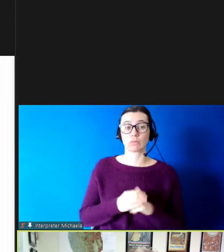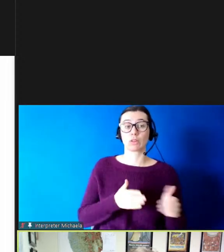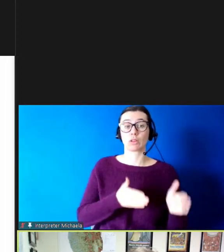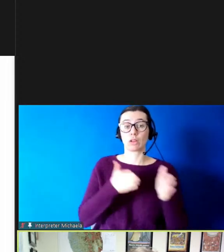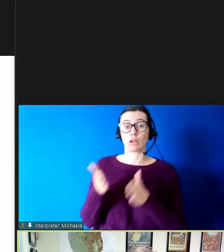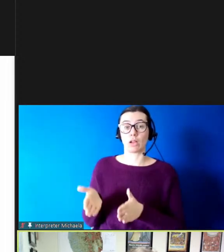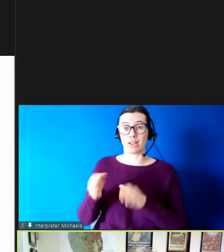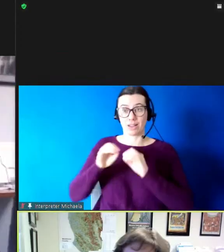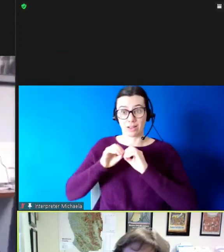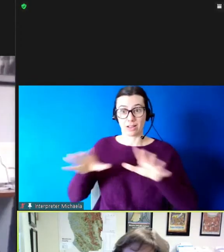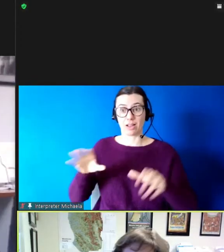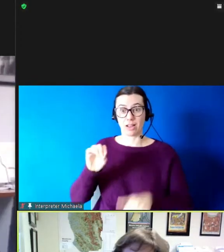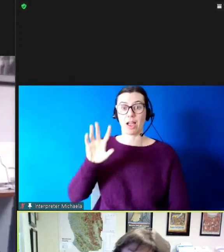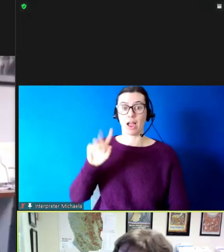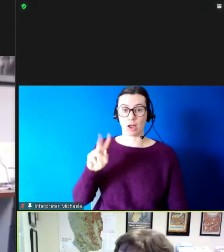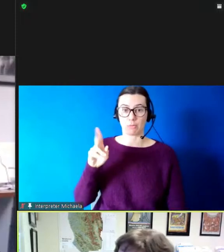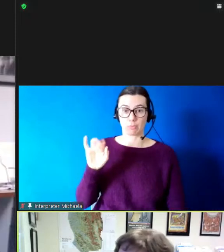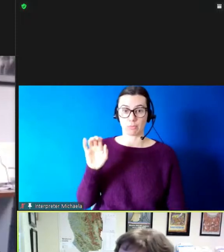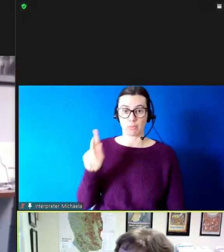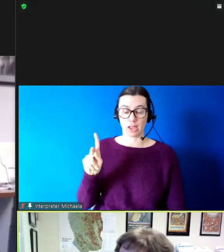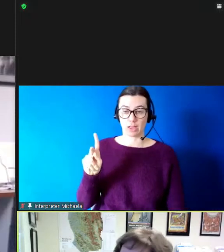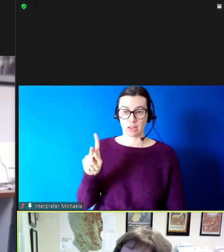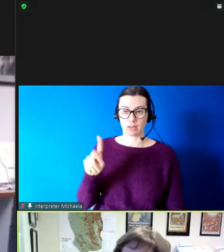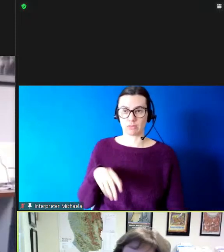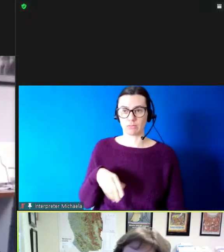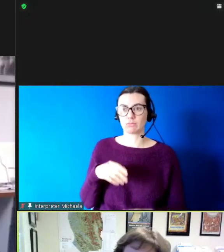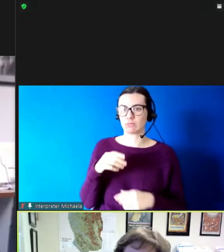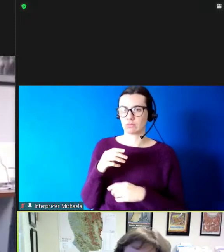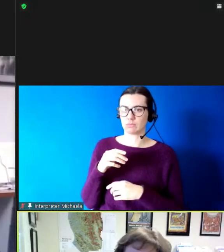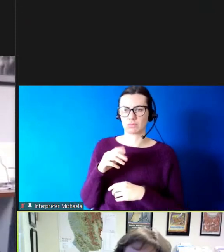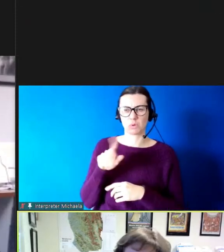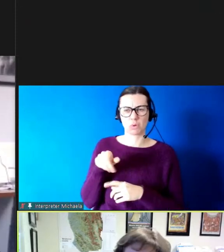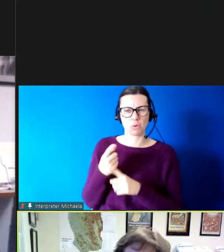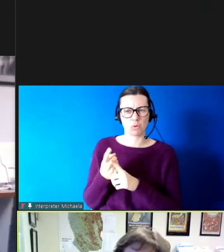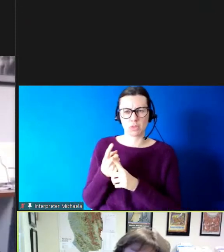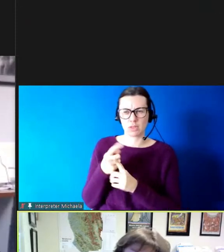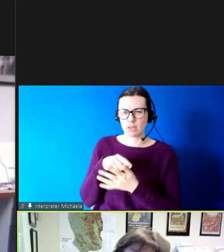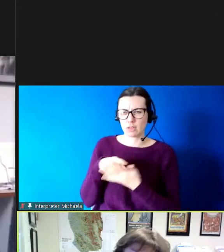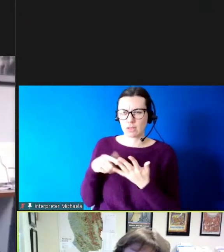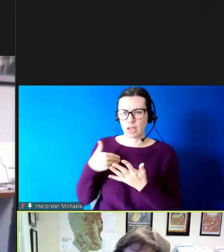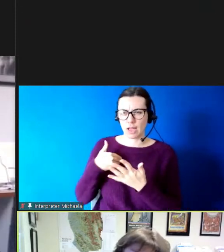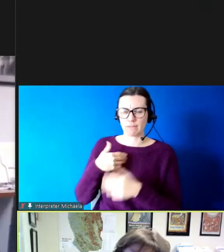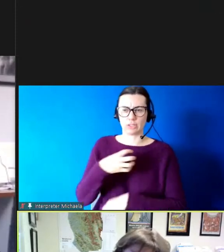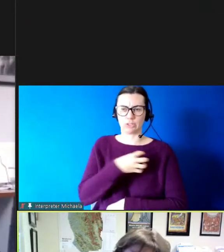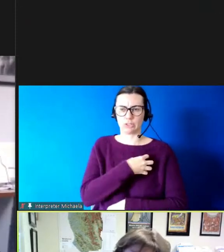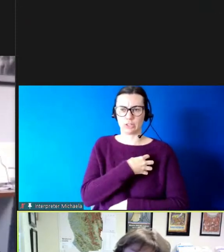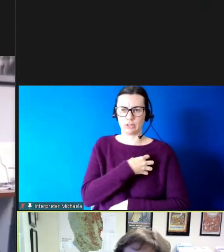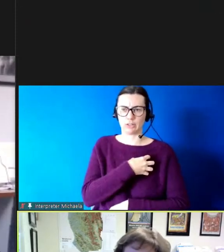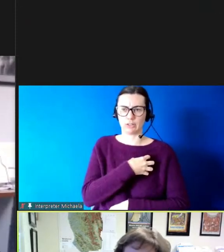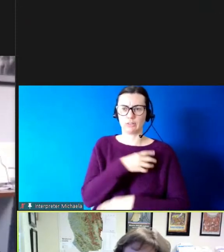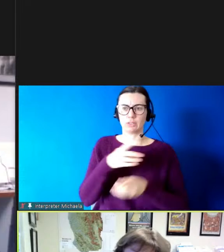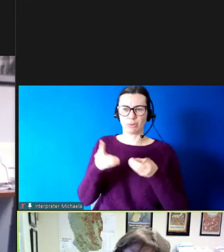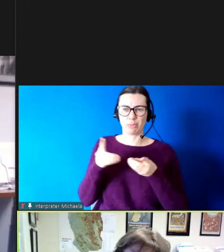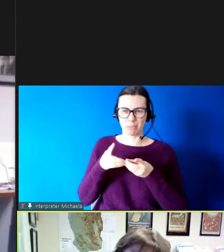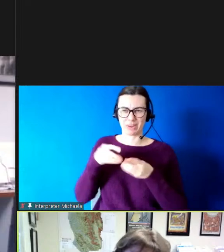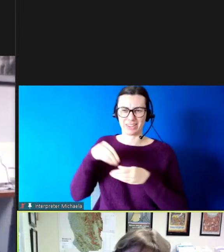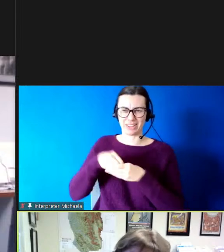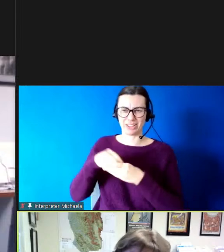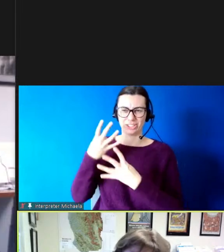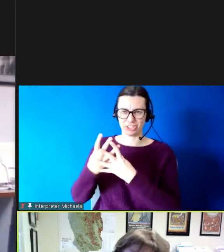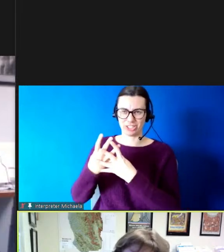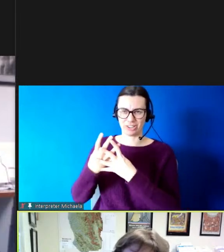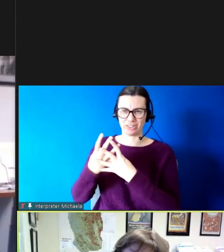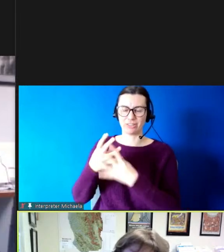point. The only outbreaks that we now have formally is the sheriff's department in the jail, which are